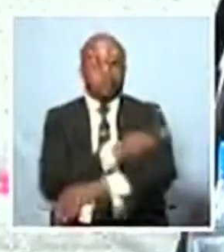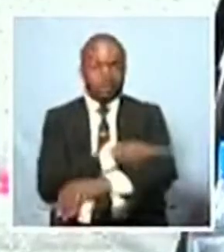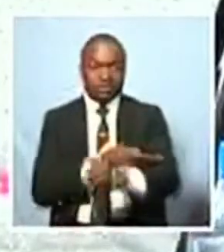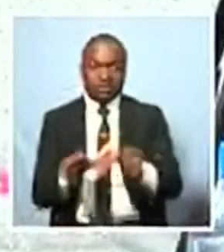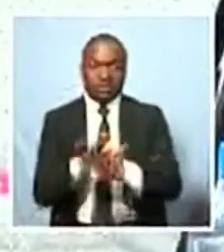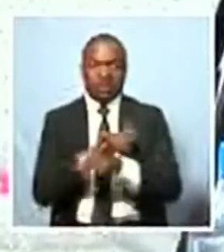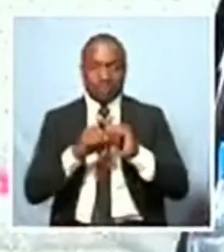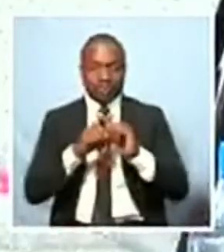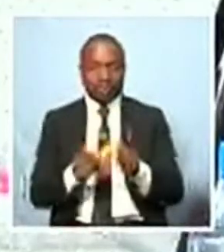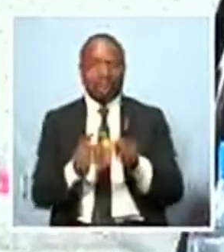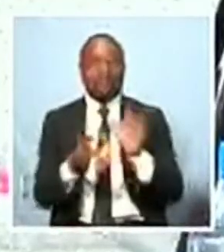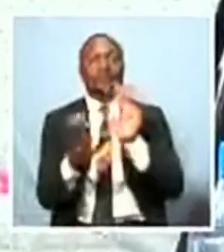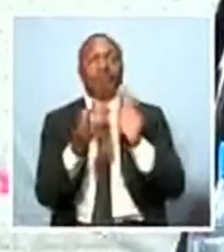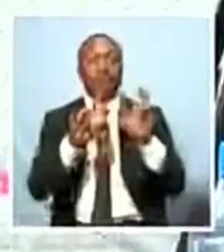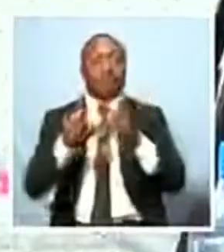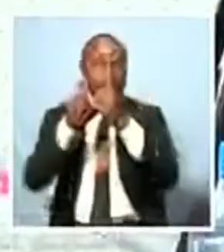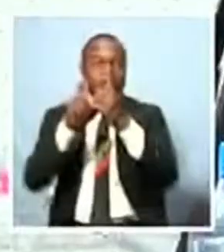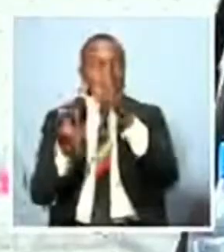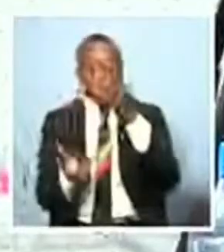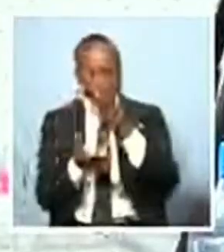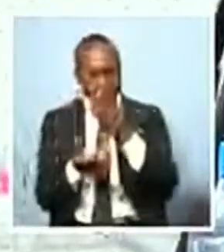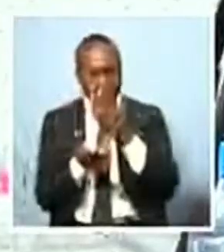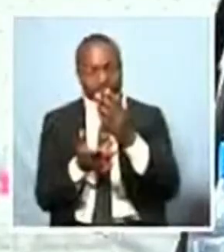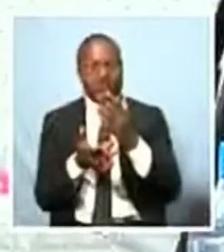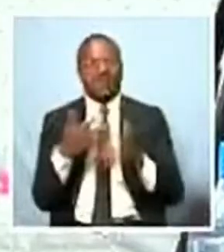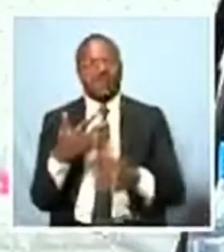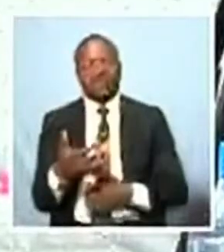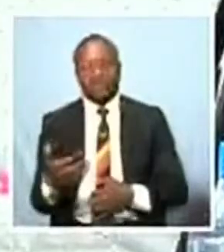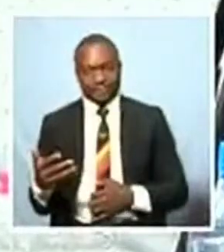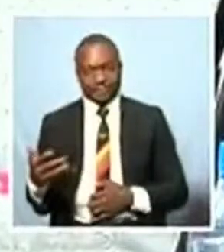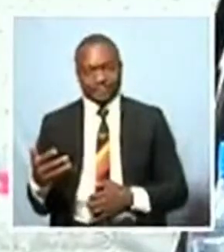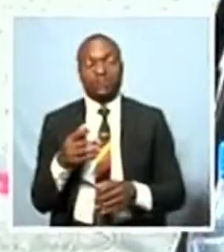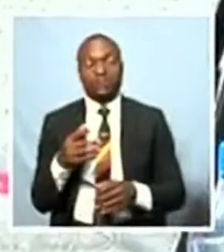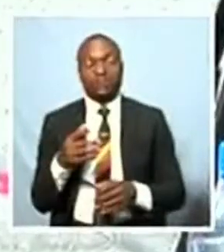a challenge with respect to technology-related aids, which is